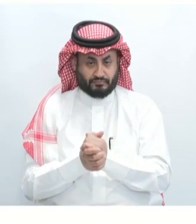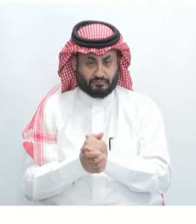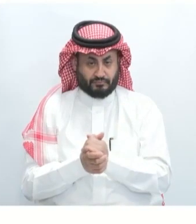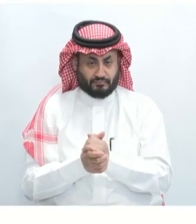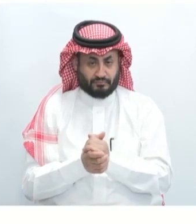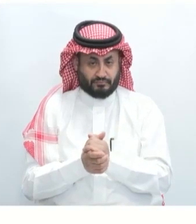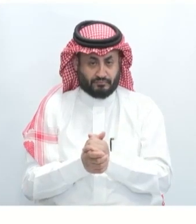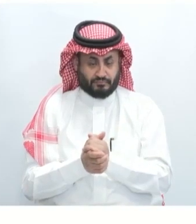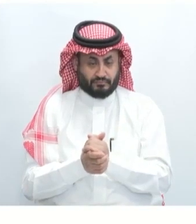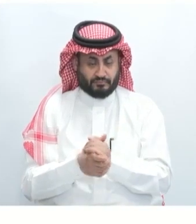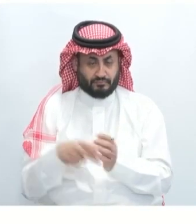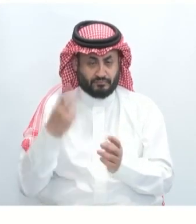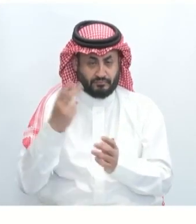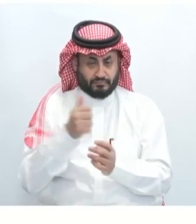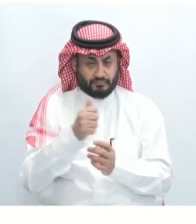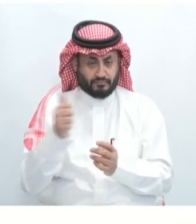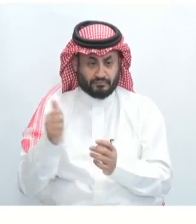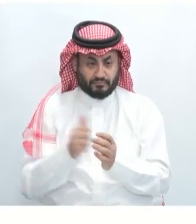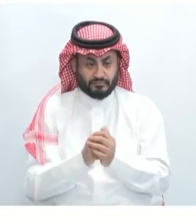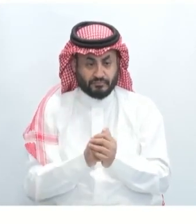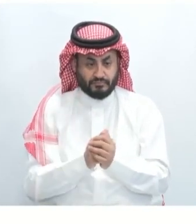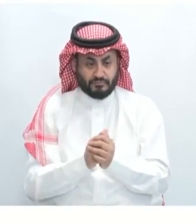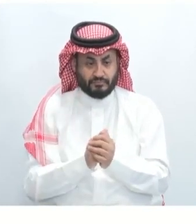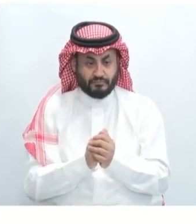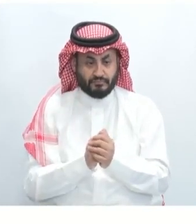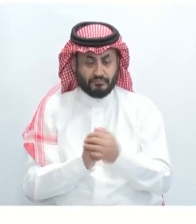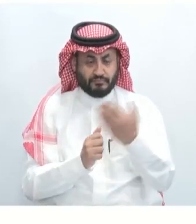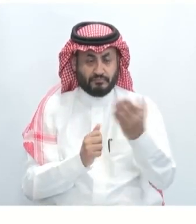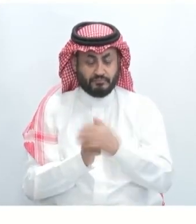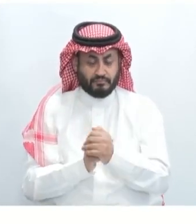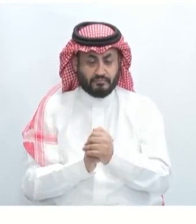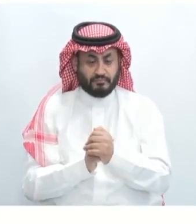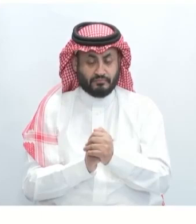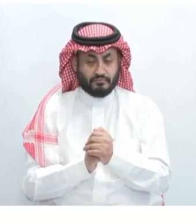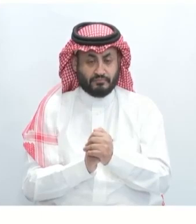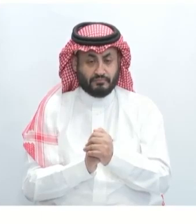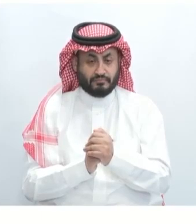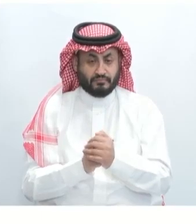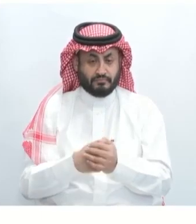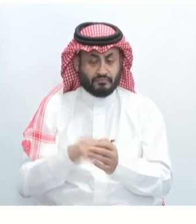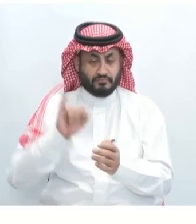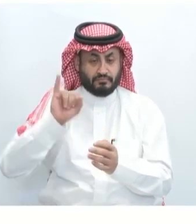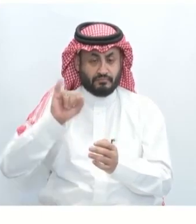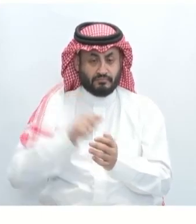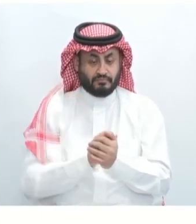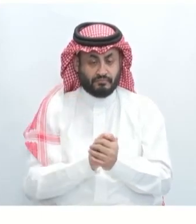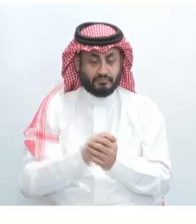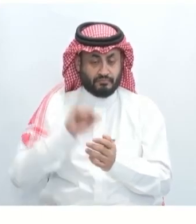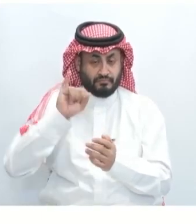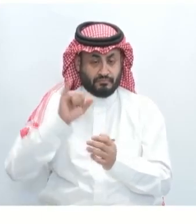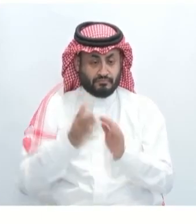have two letters here. So this is the first one. This is called I,